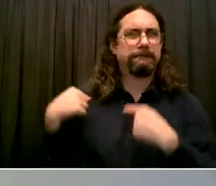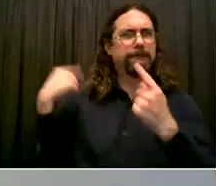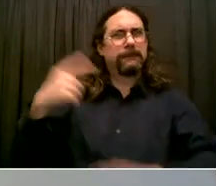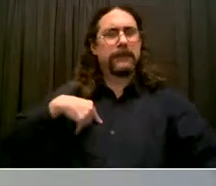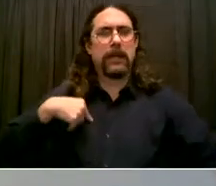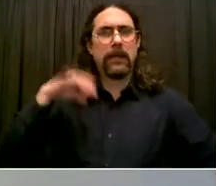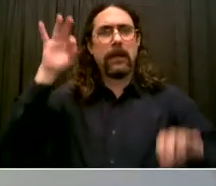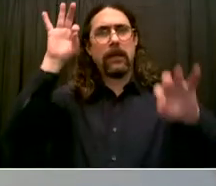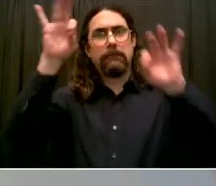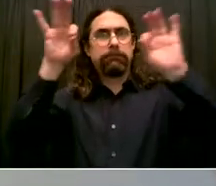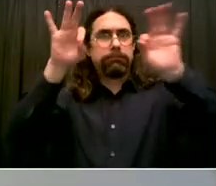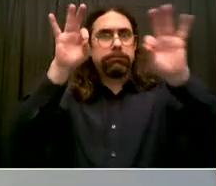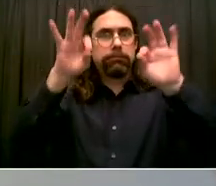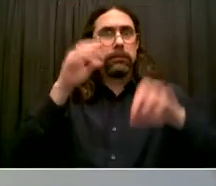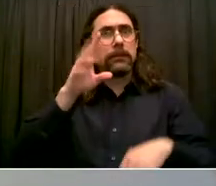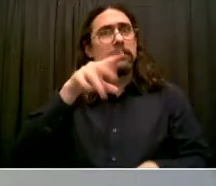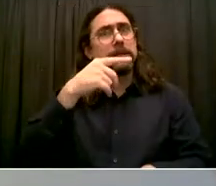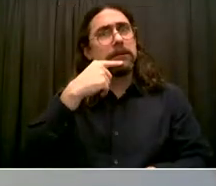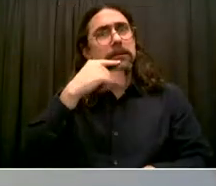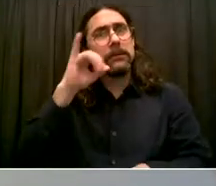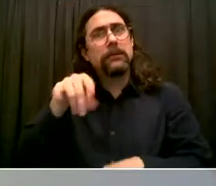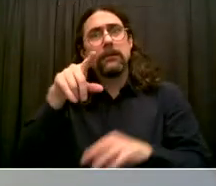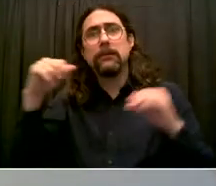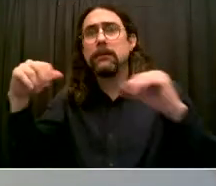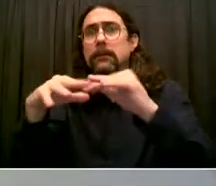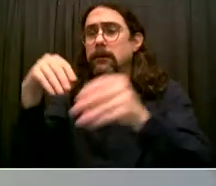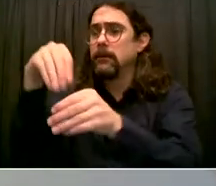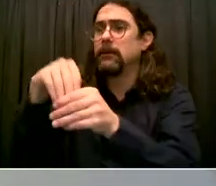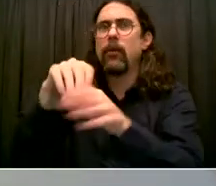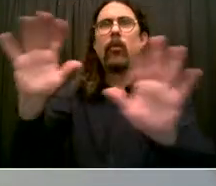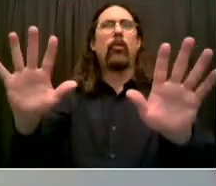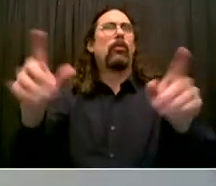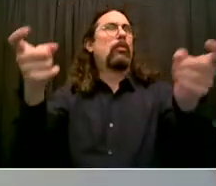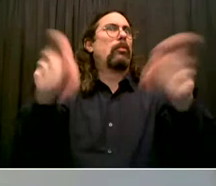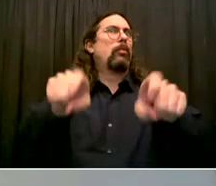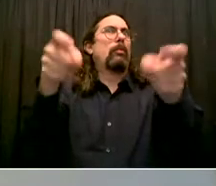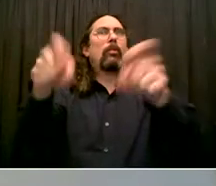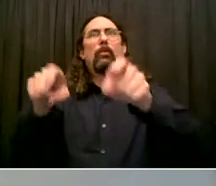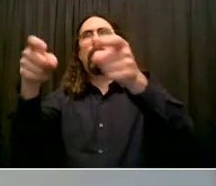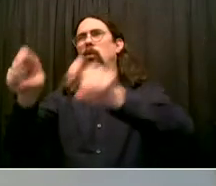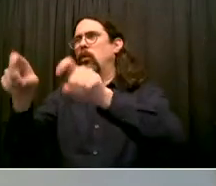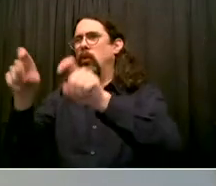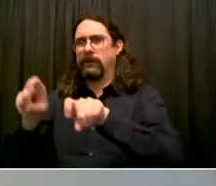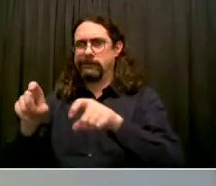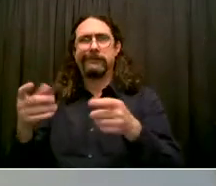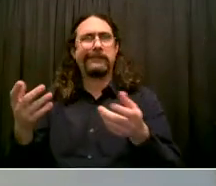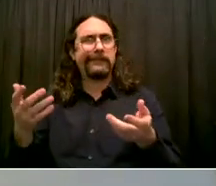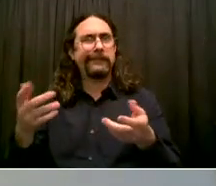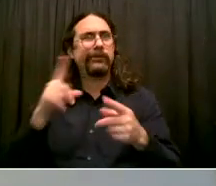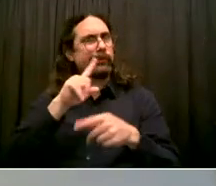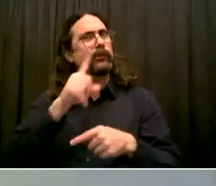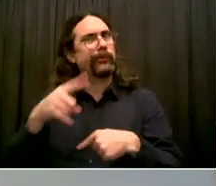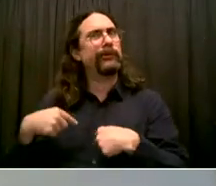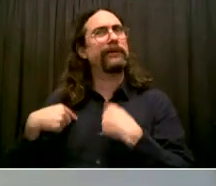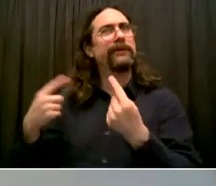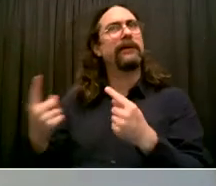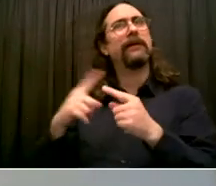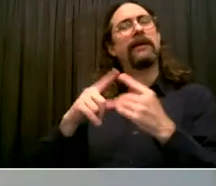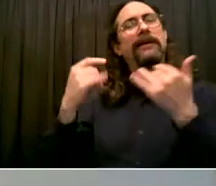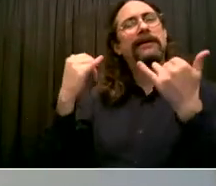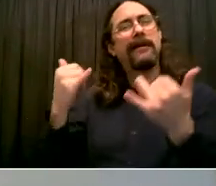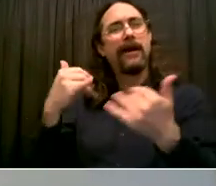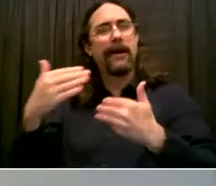assurance includes verification that people are either immune through vaccination or if they haven't been